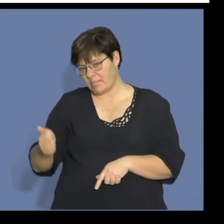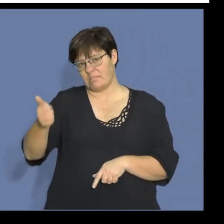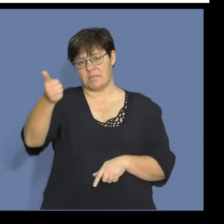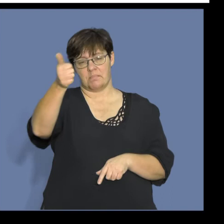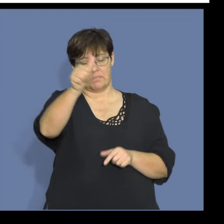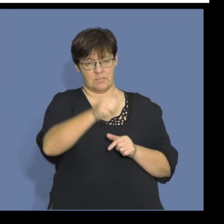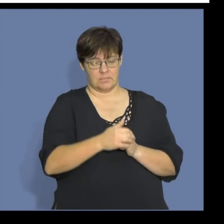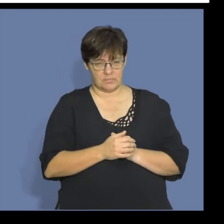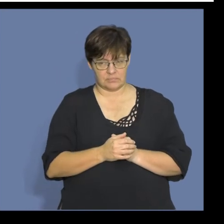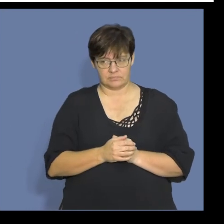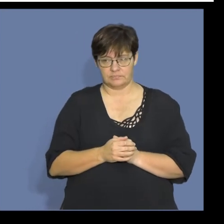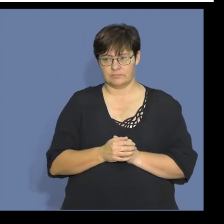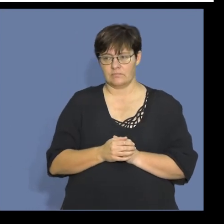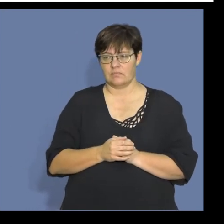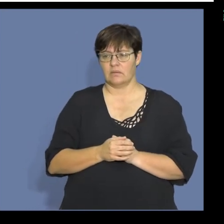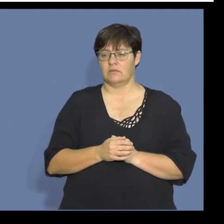way to the next.